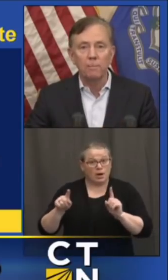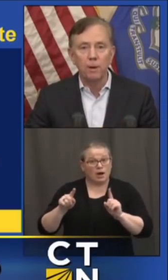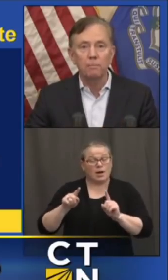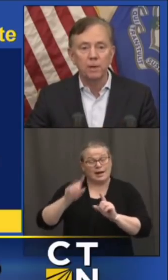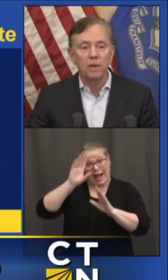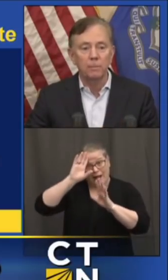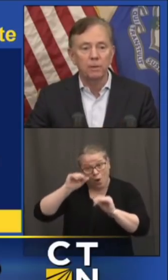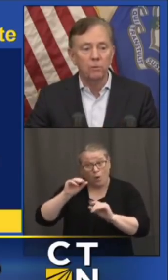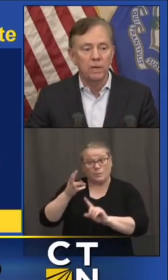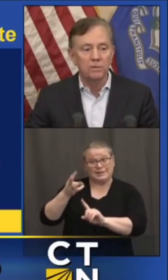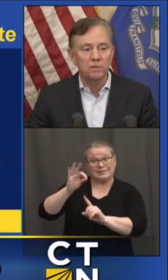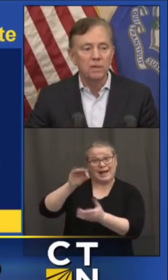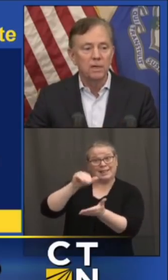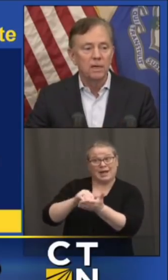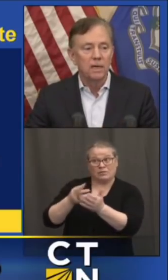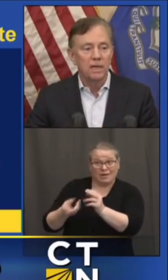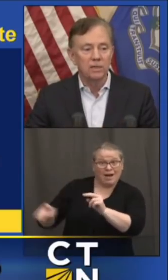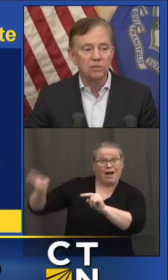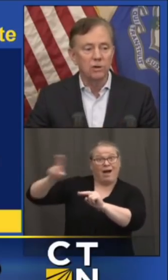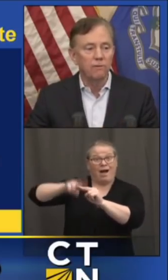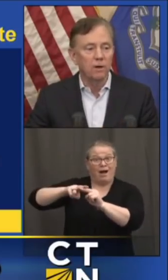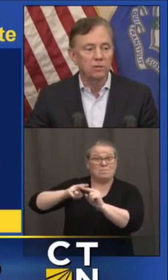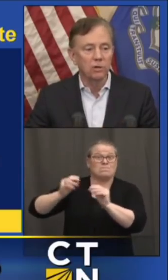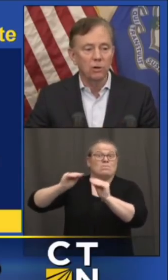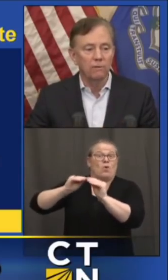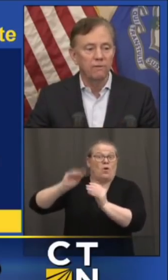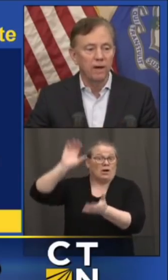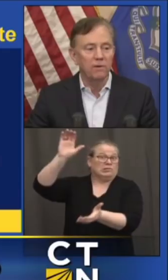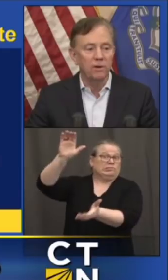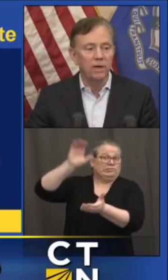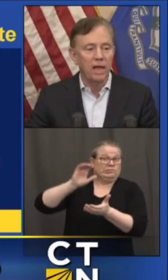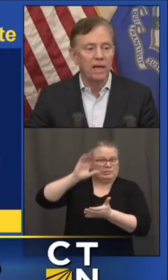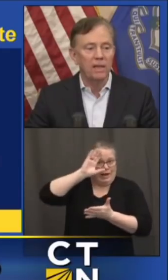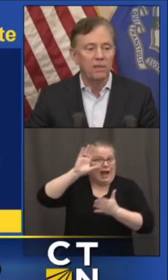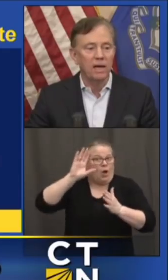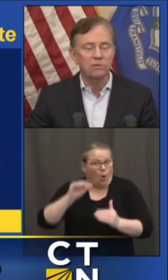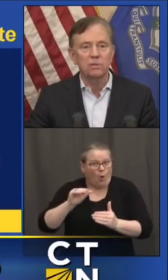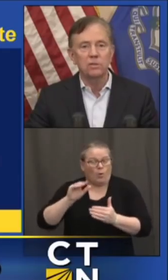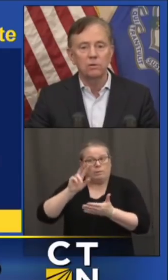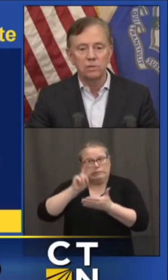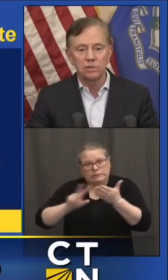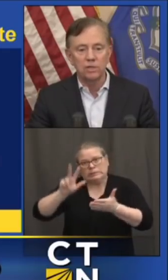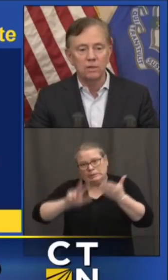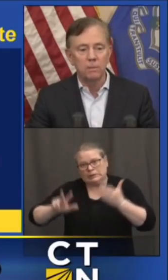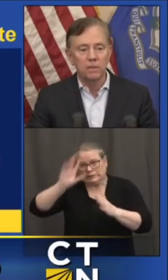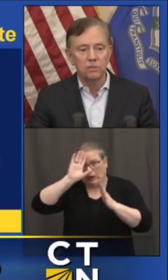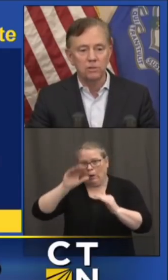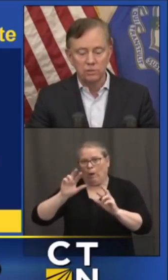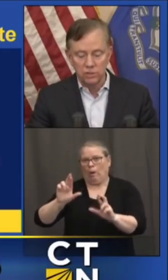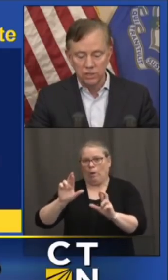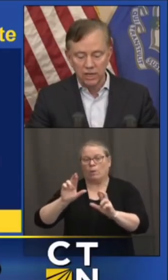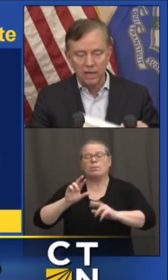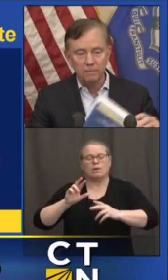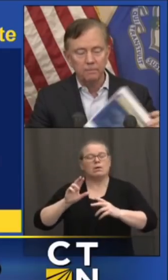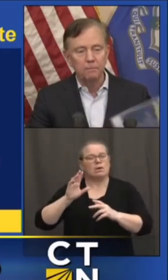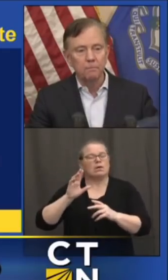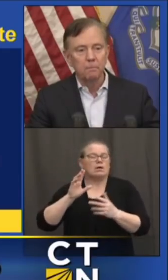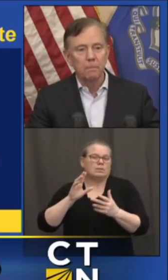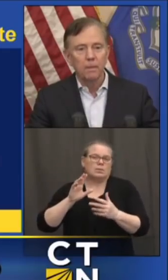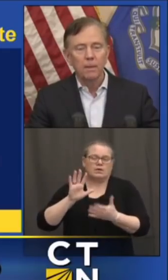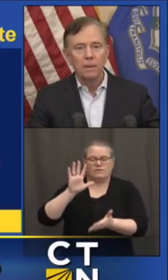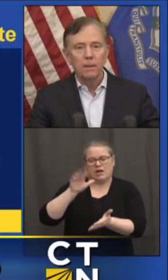could ramp up in a couple of weeks. And so far, so good. 580,000 doses administered to date.